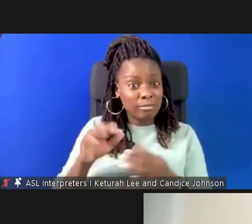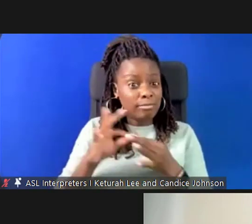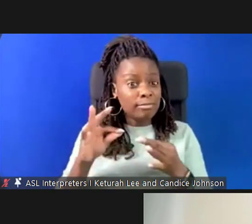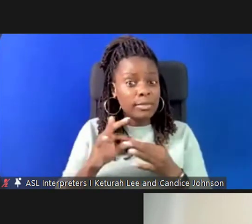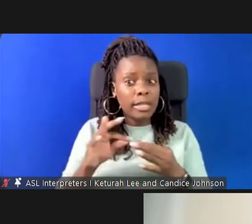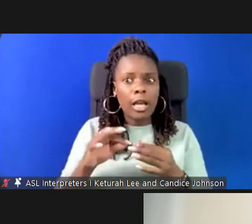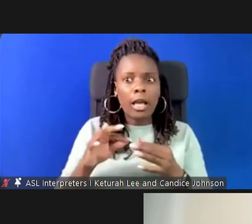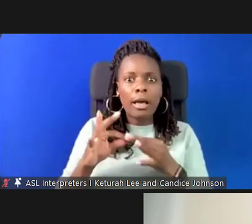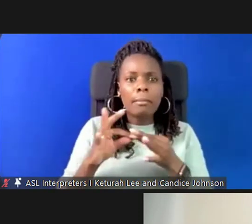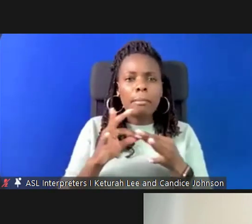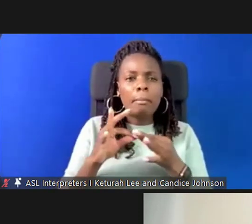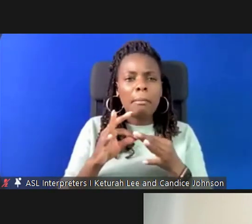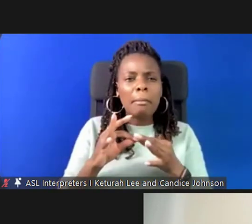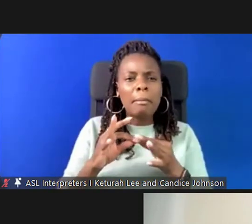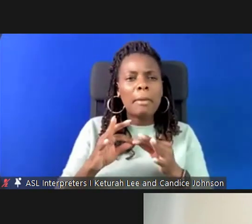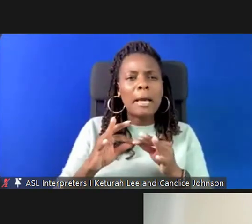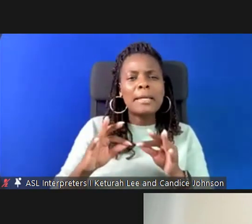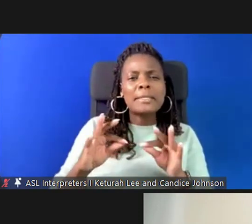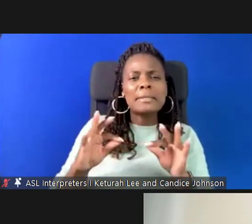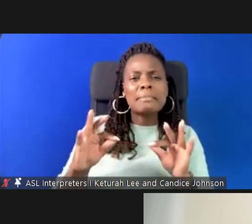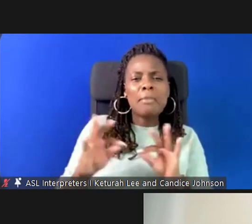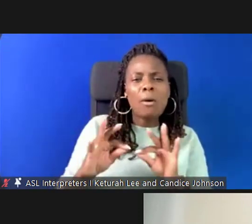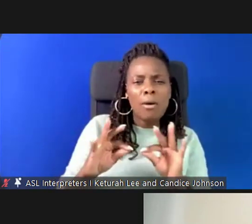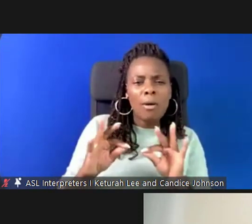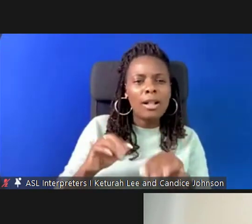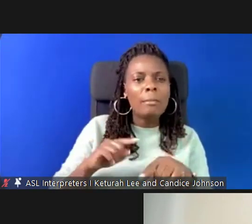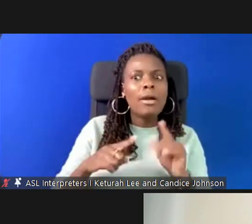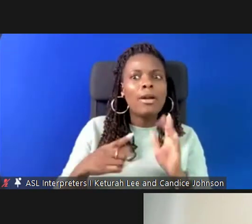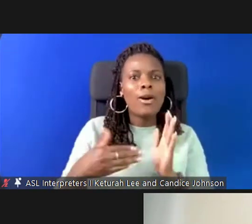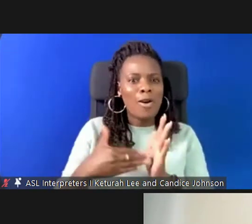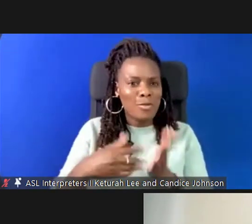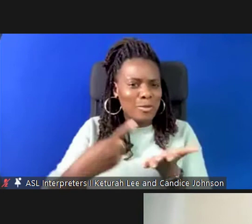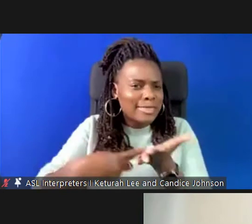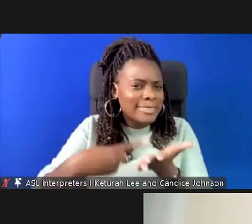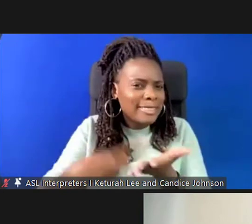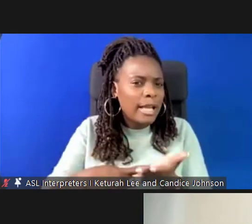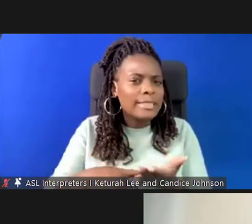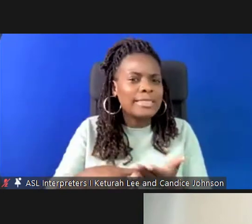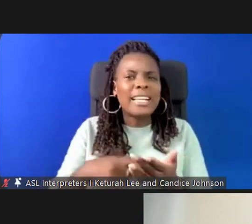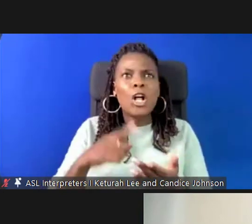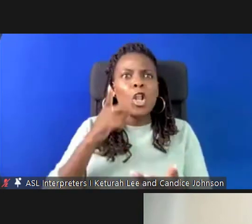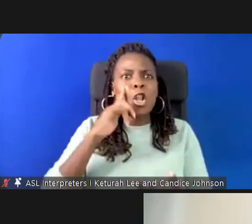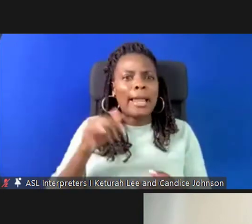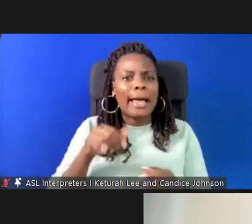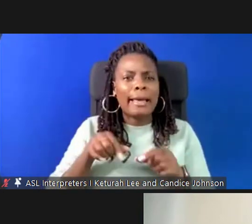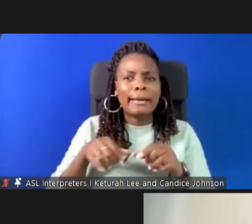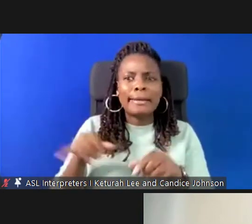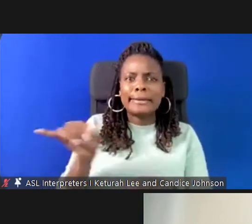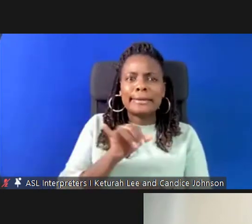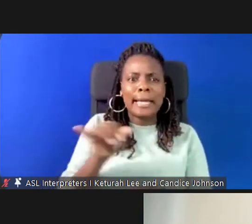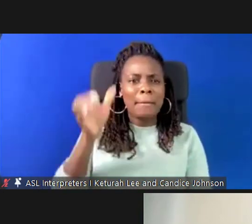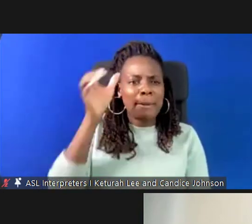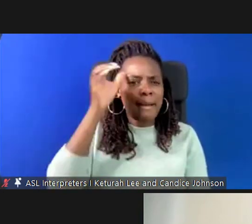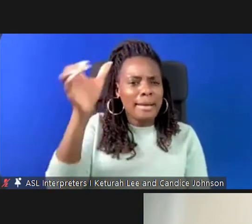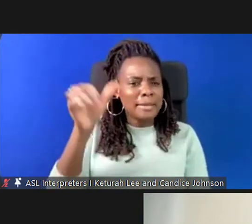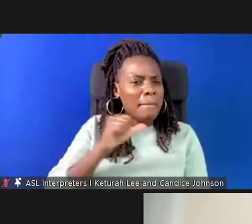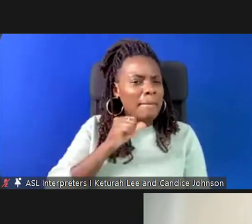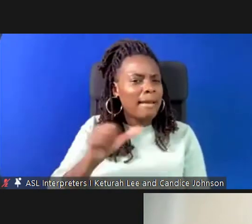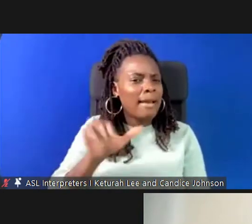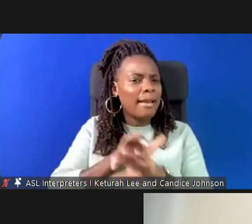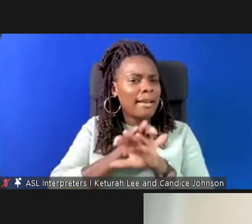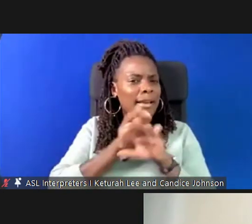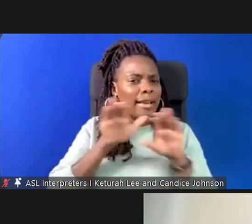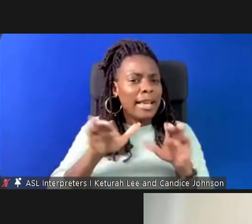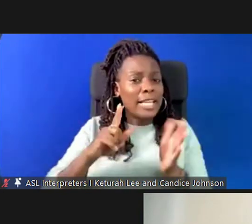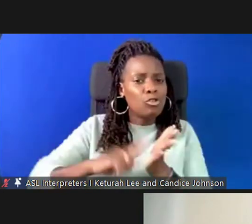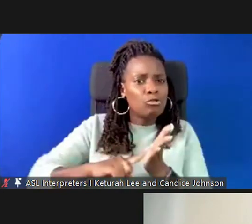they're often talked about as the same thing. And so there's this part that I struggle with as a researcher, because I'm like, no, we have to be very